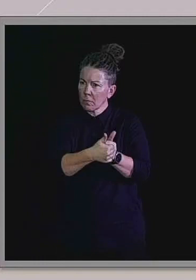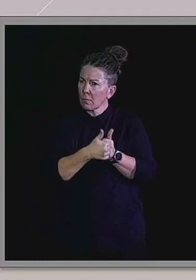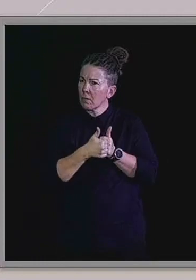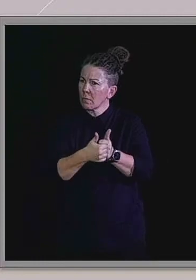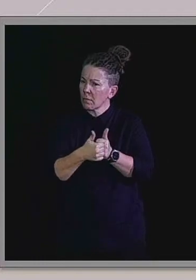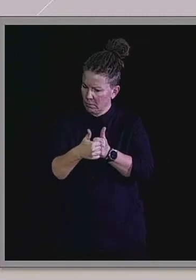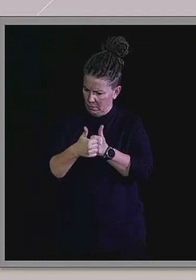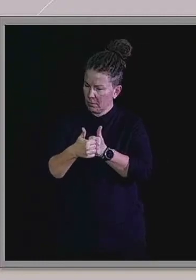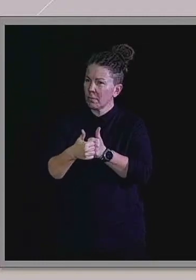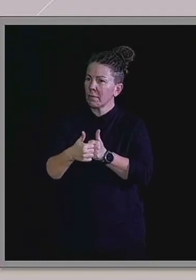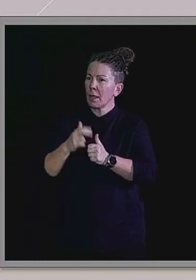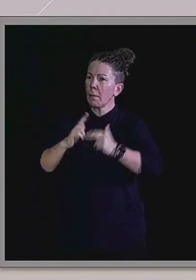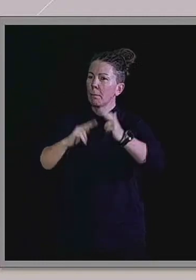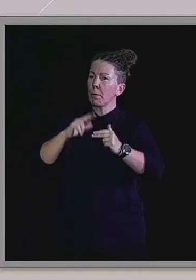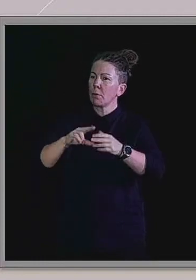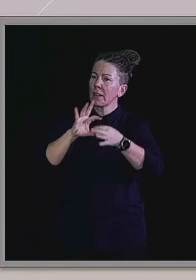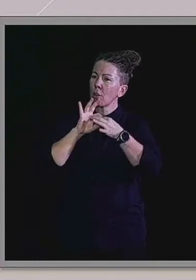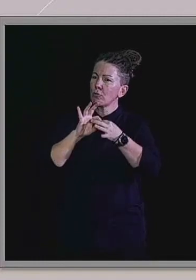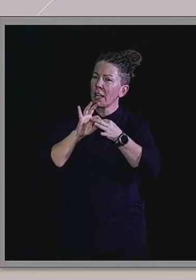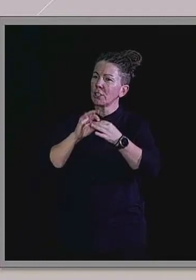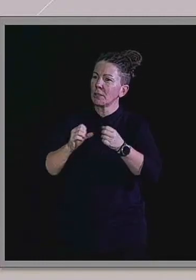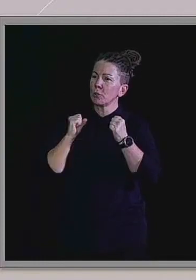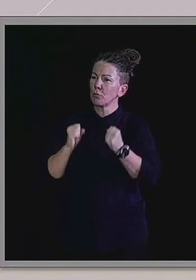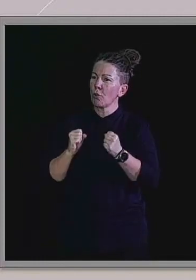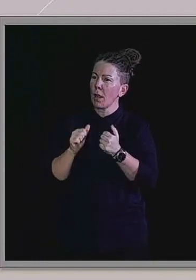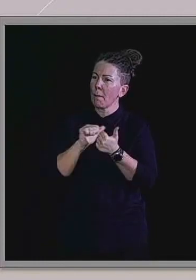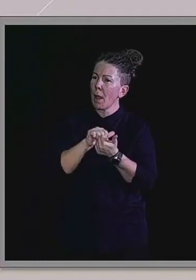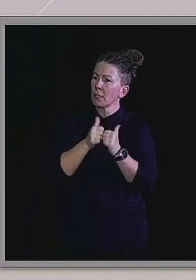building strong relationships and having other partnership with other people.